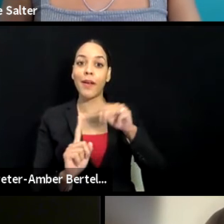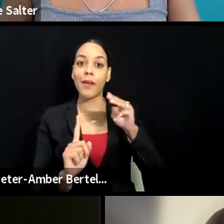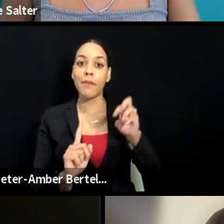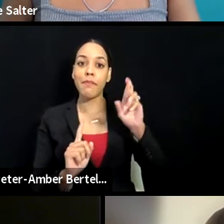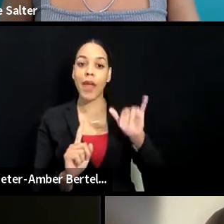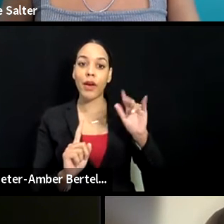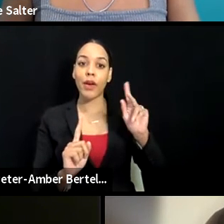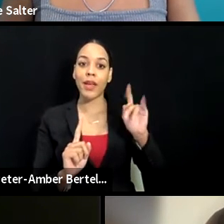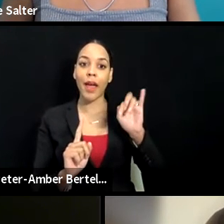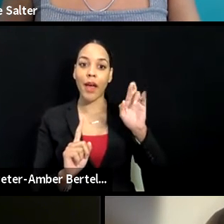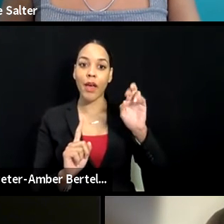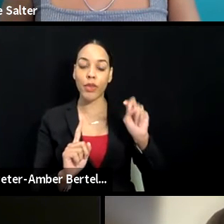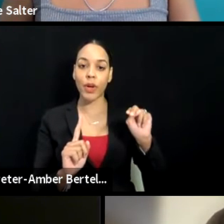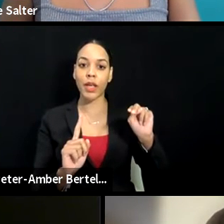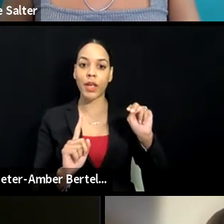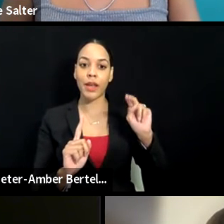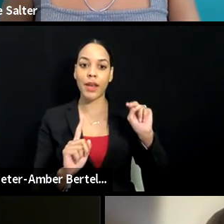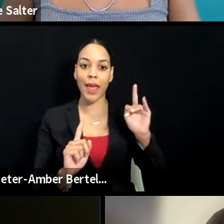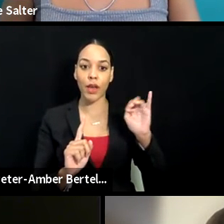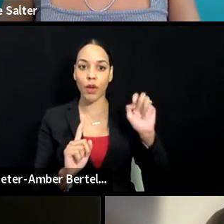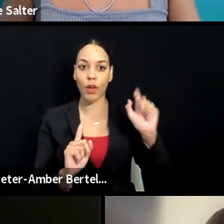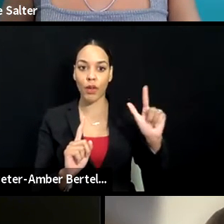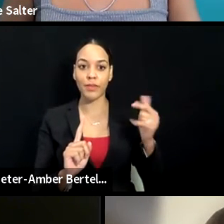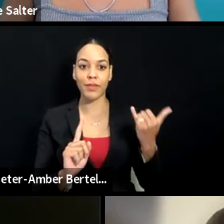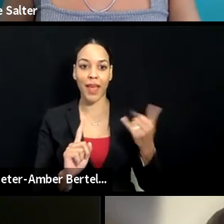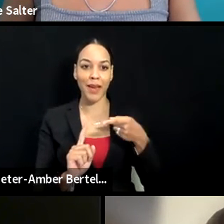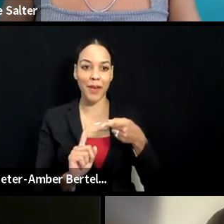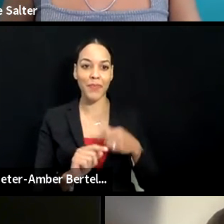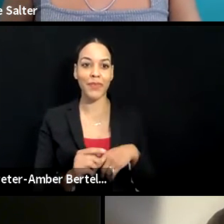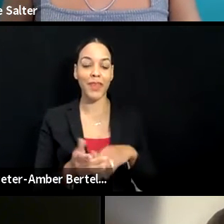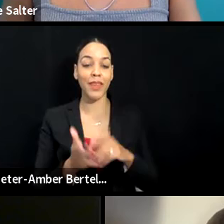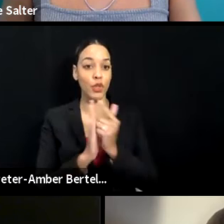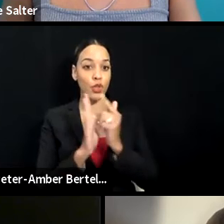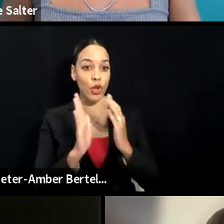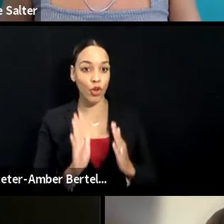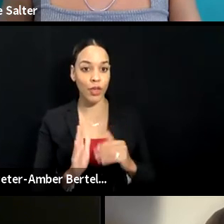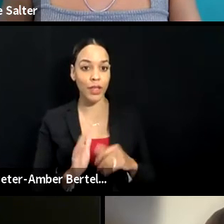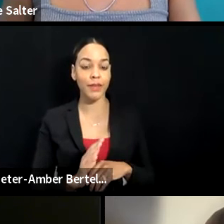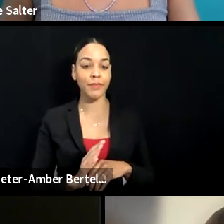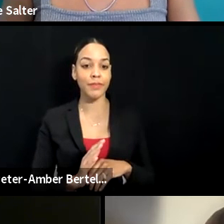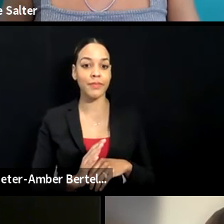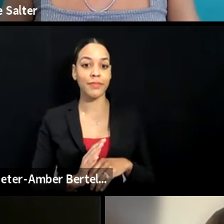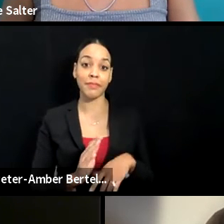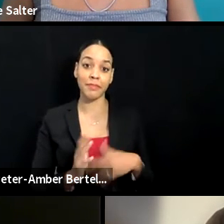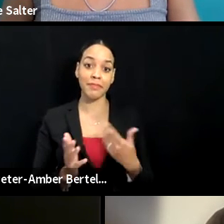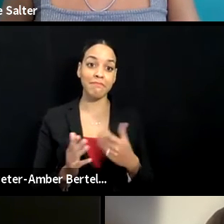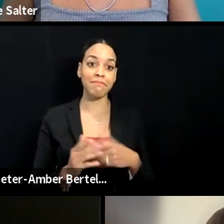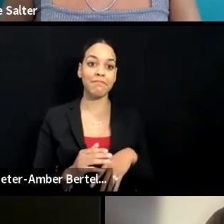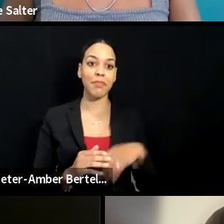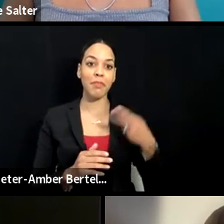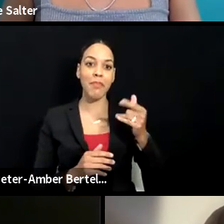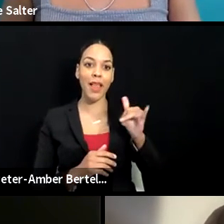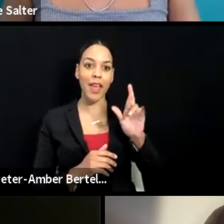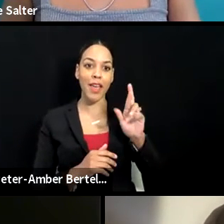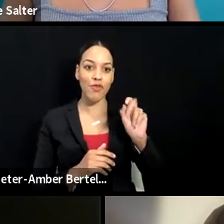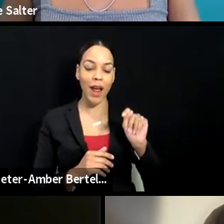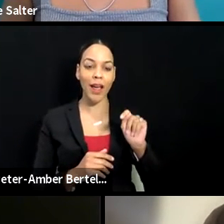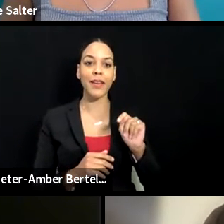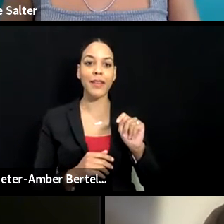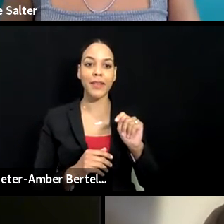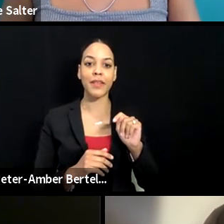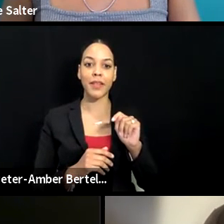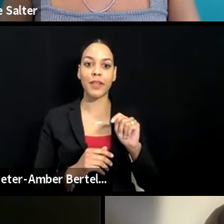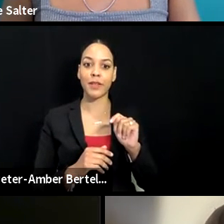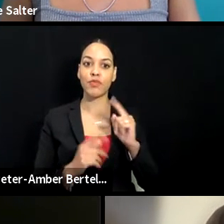Catherine Nagel now, again, an attorney and an accomplished playwright. And Mary Catherine,